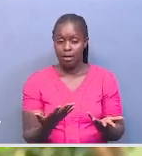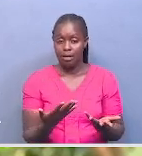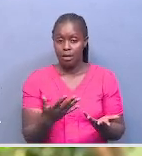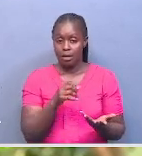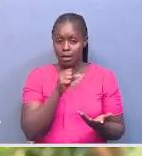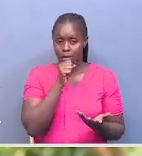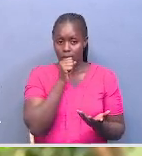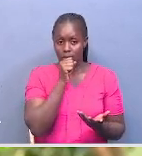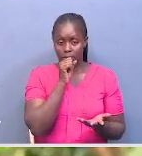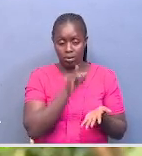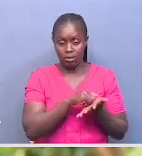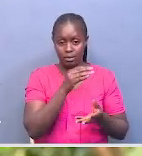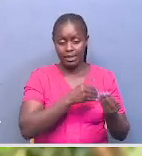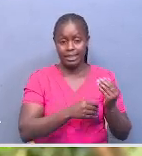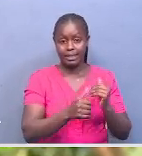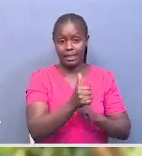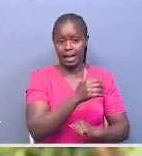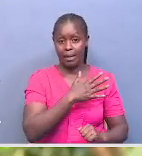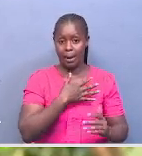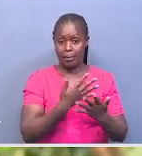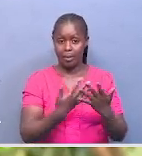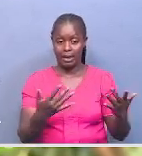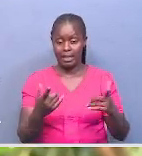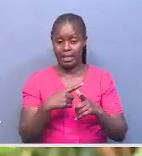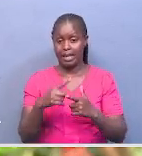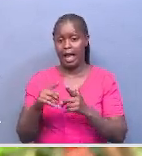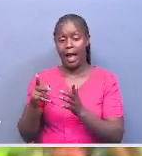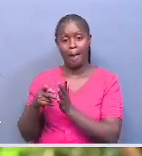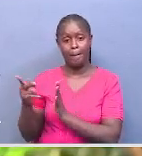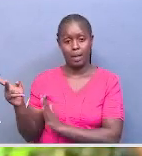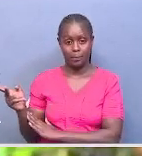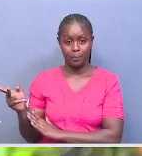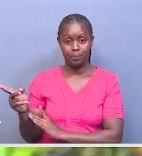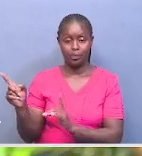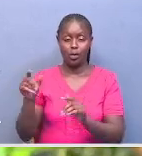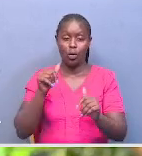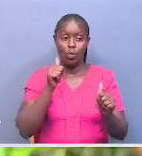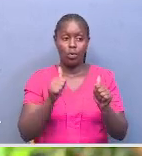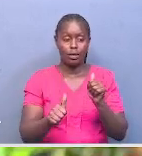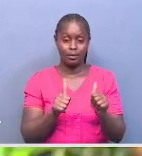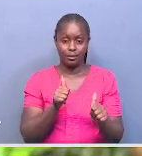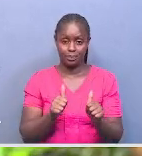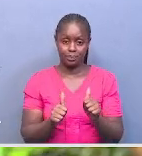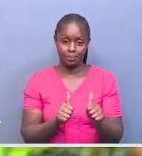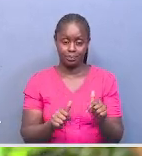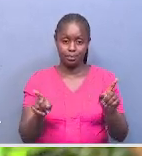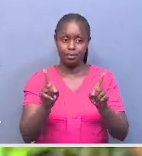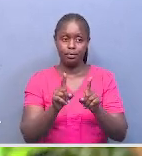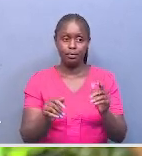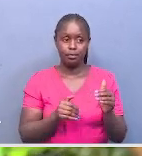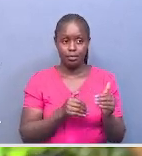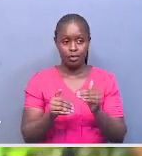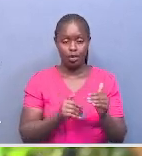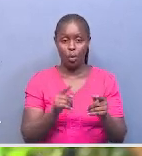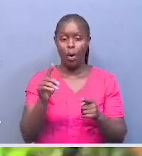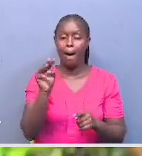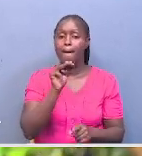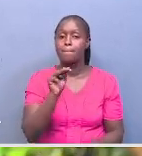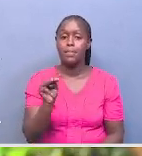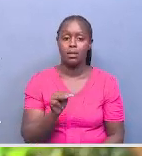it's better I sell my property and I pay them. Amount which was almost 1